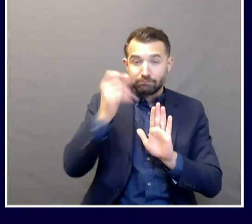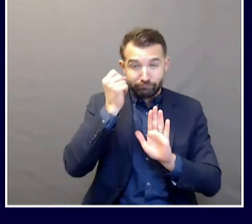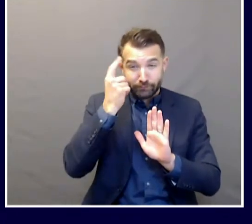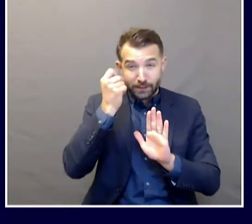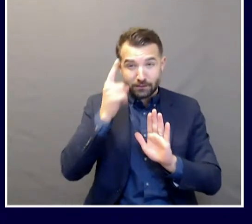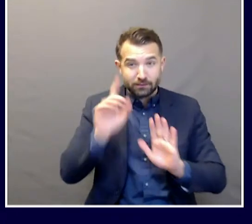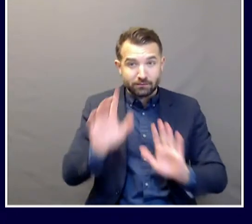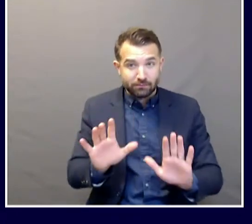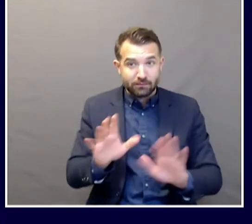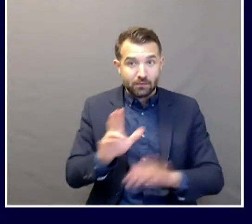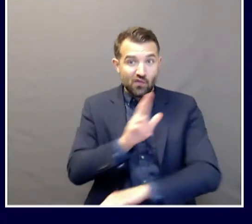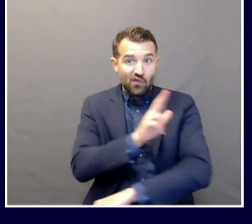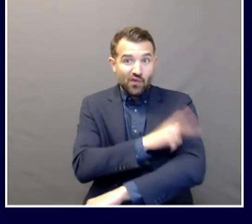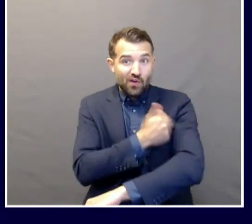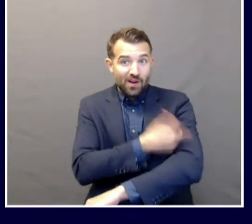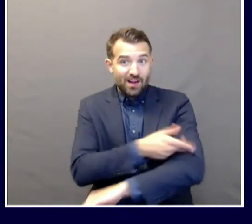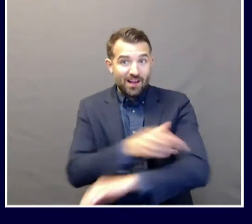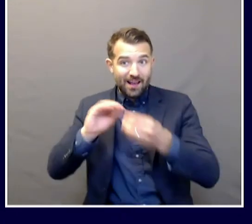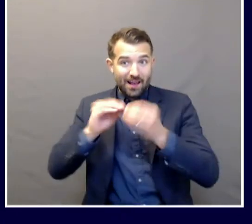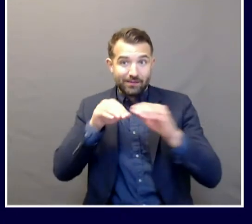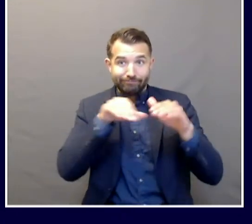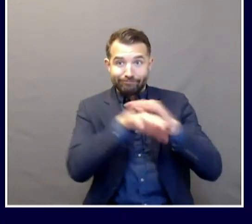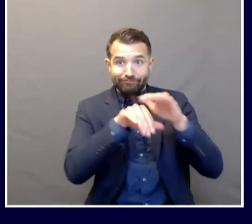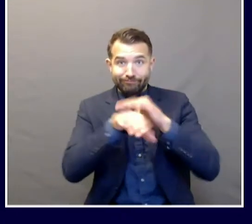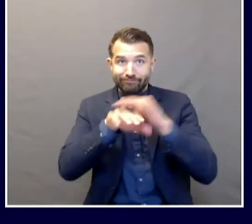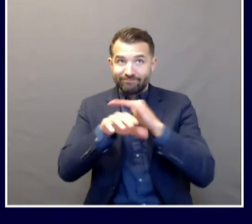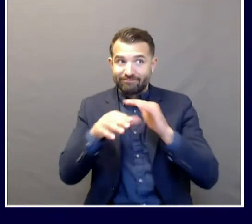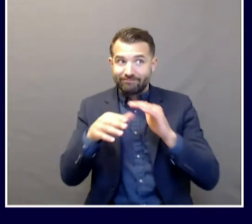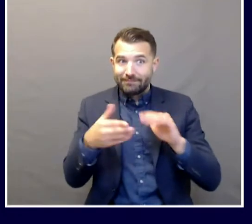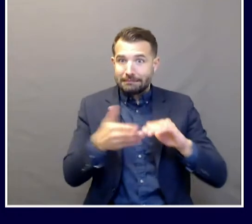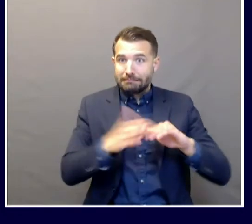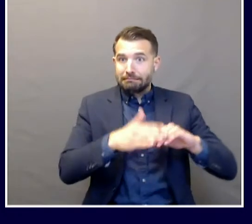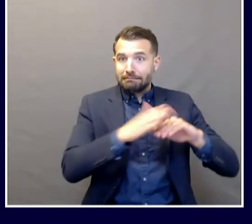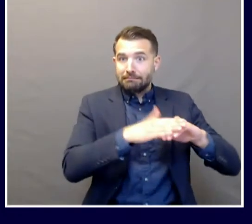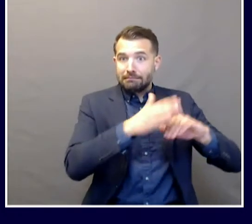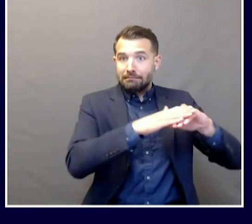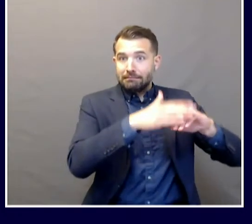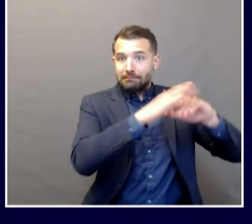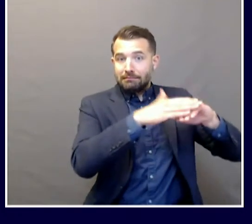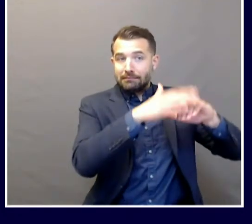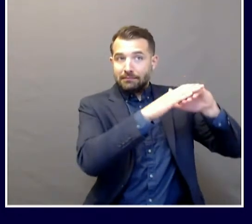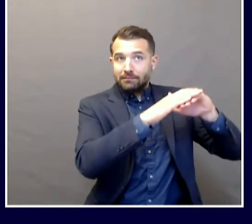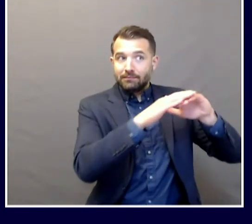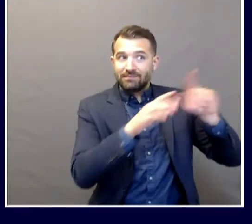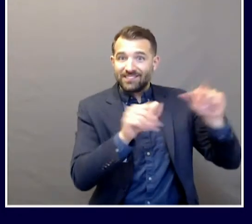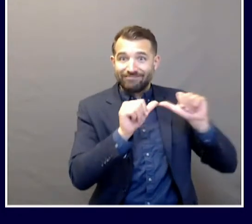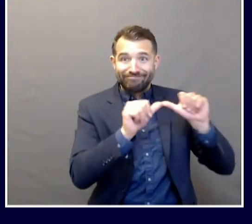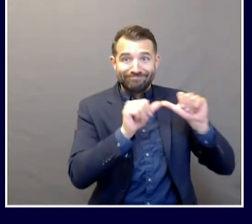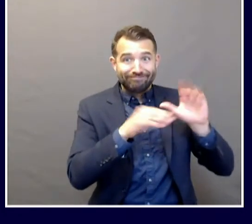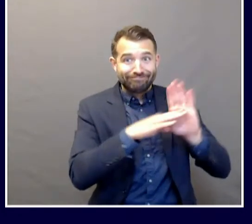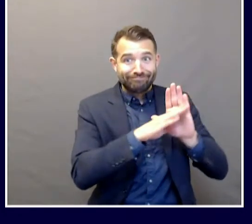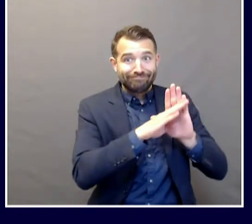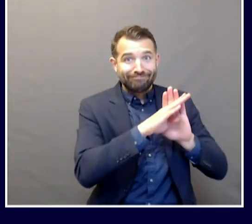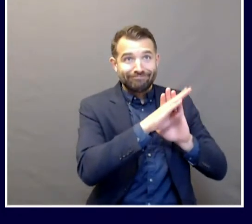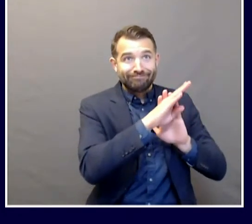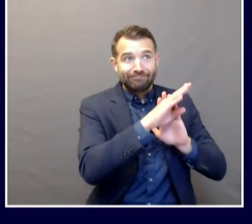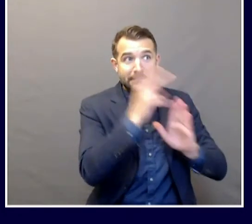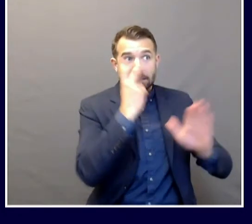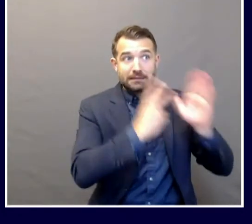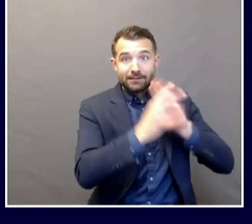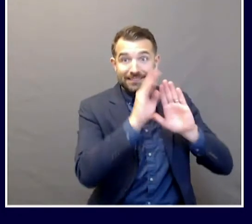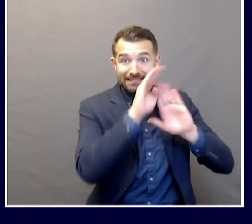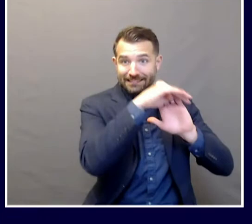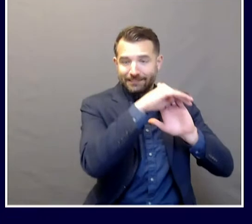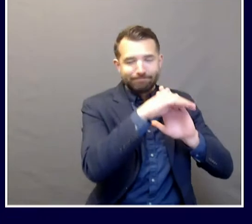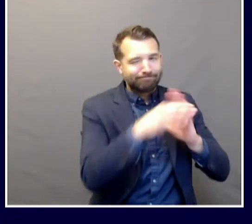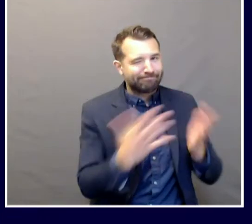not come down, and it may not come down for a while because that's a lagging indicator. We still reported a sad number of deaths, but here's